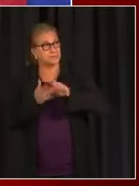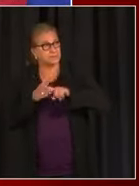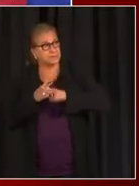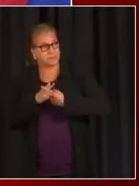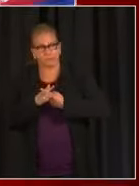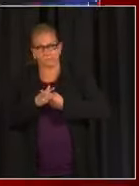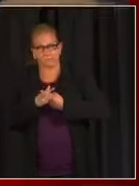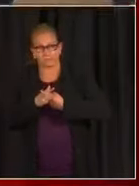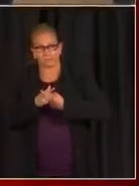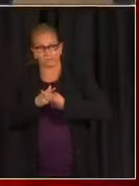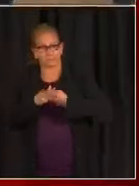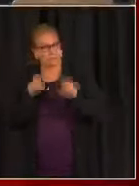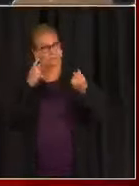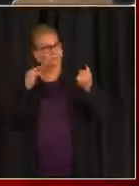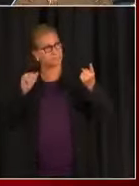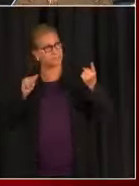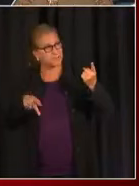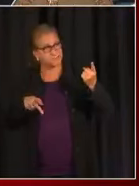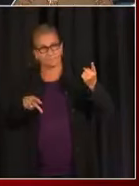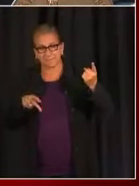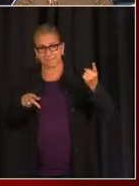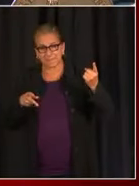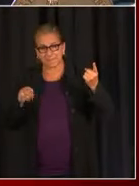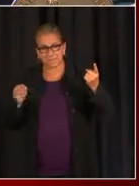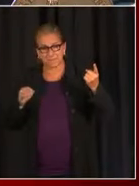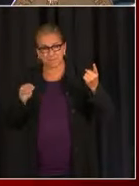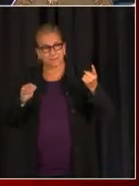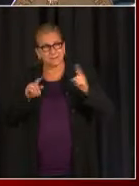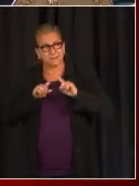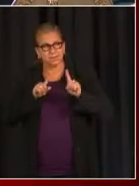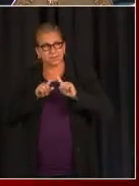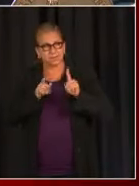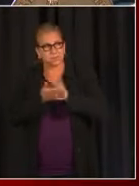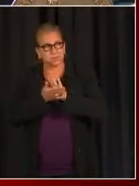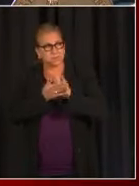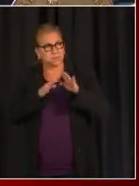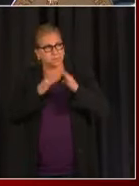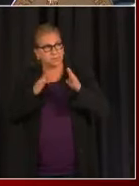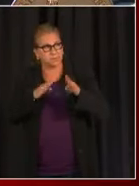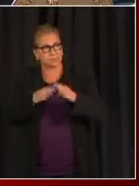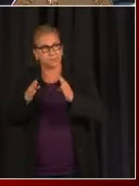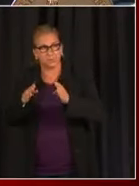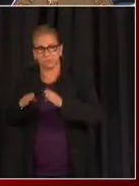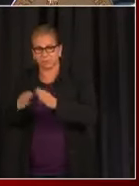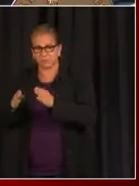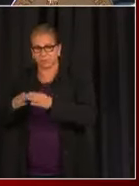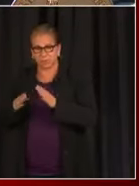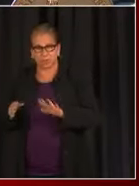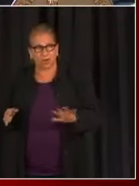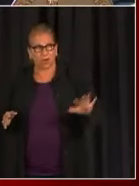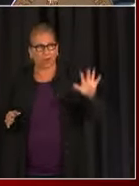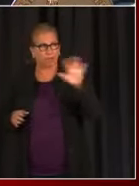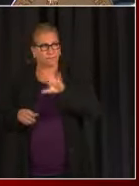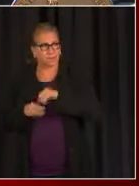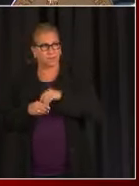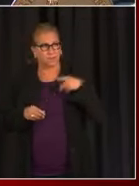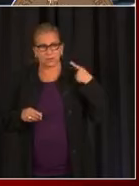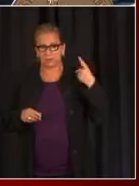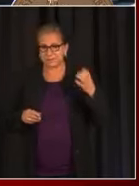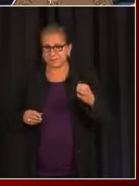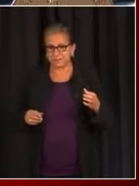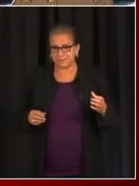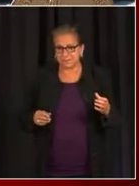map you see the various sites throughout the district, and some dates to keep